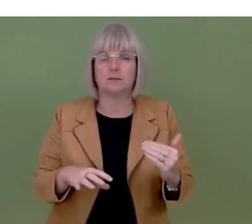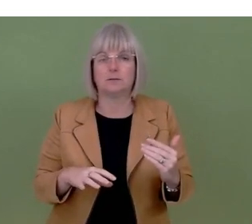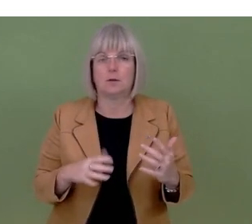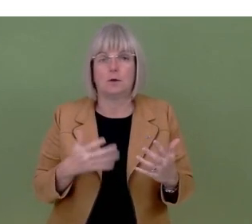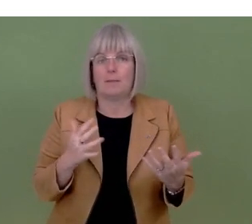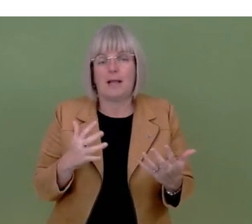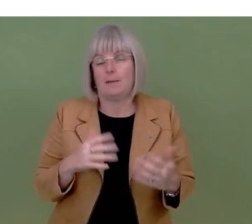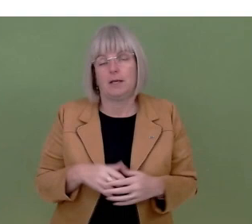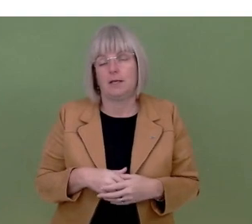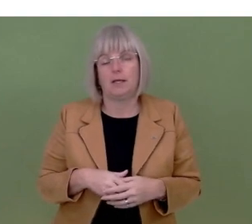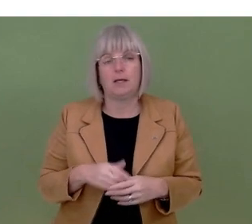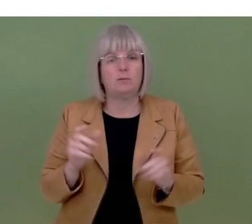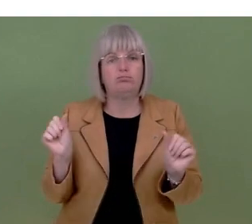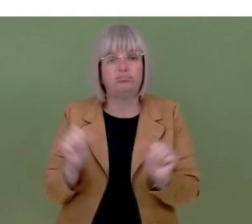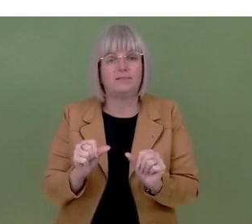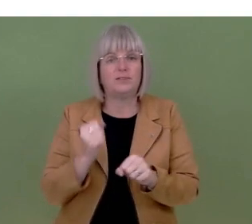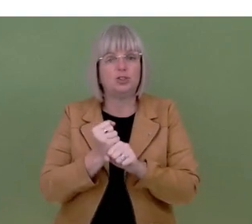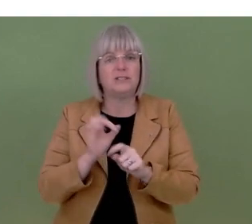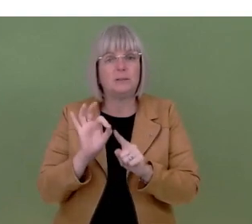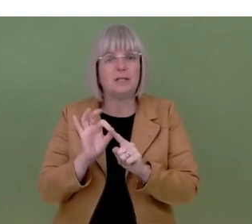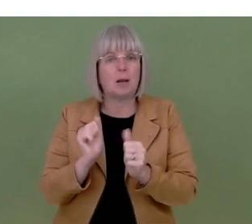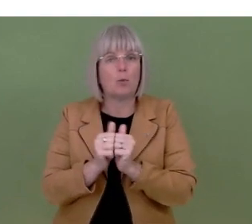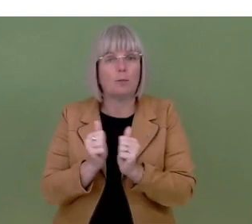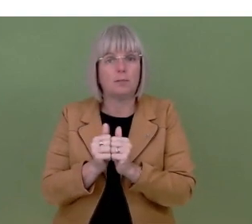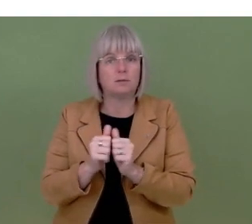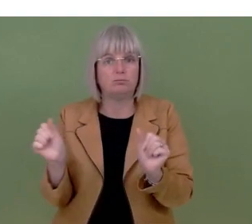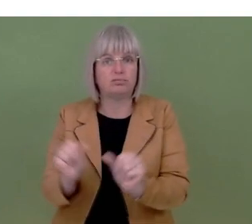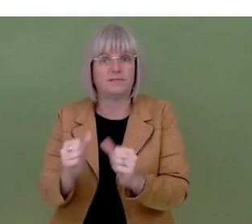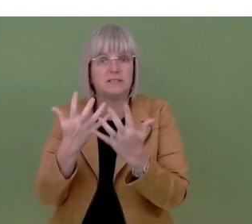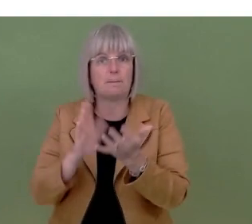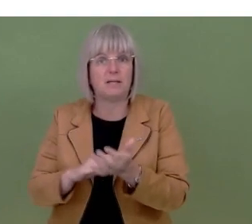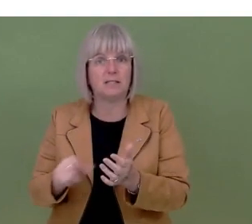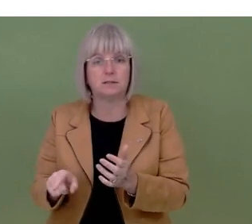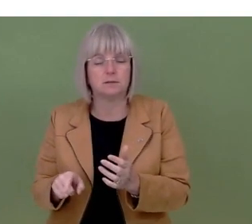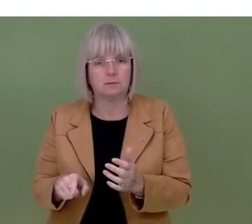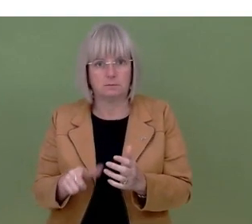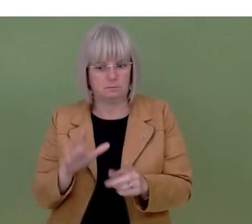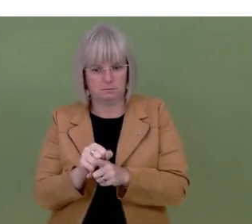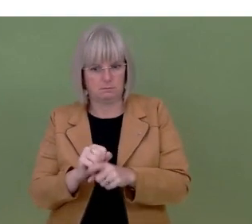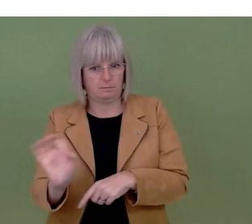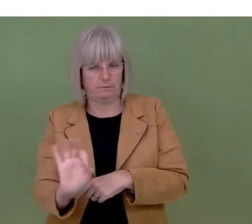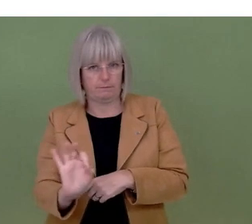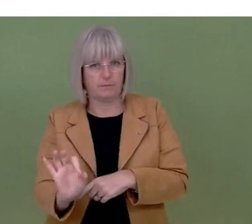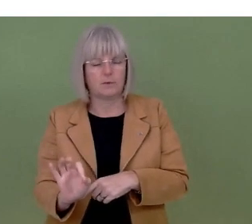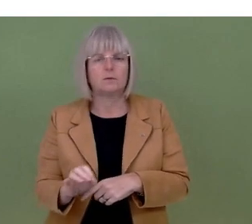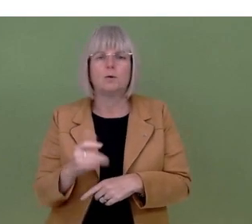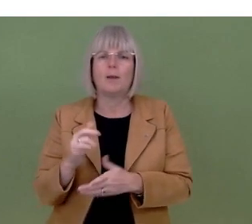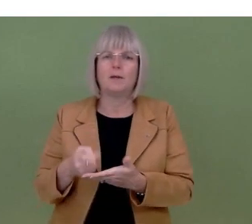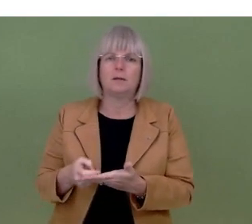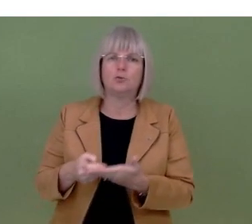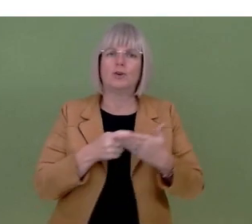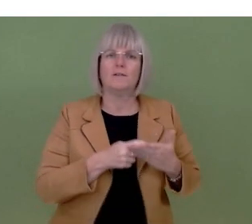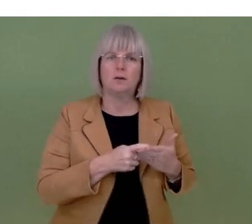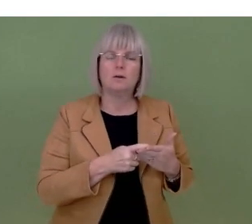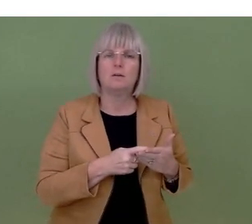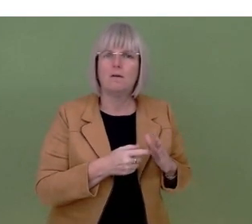brief GP appointment. So we might get a referral for stress, for example, and then in that longer 45-minute appointment with a TAP or app, it's quite clear